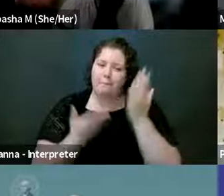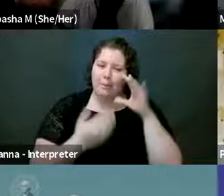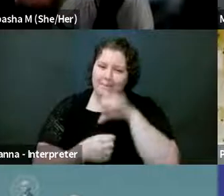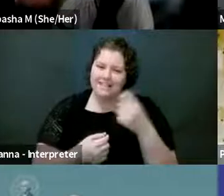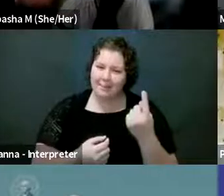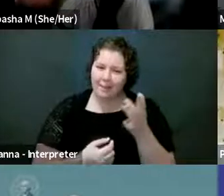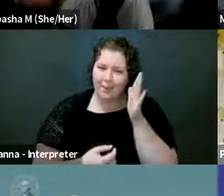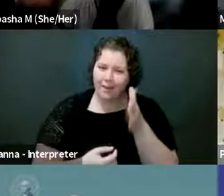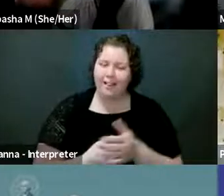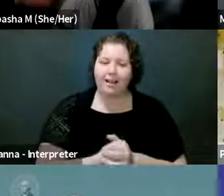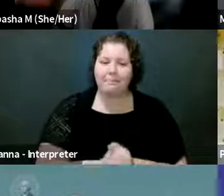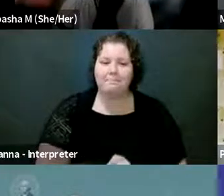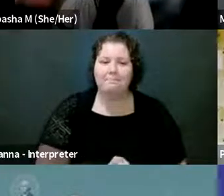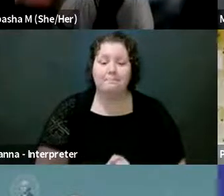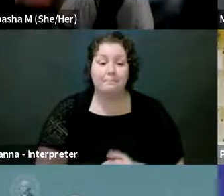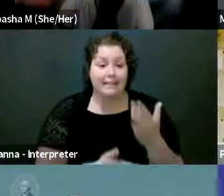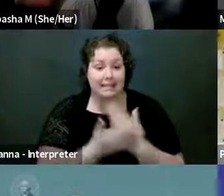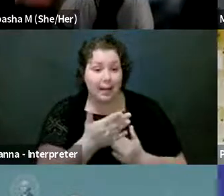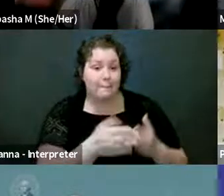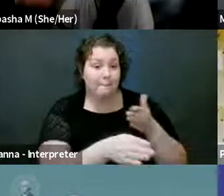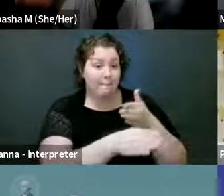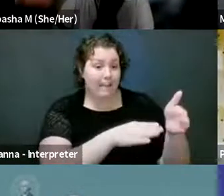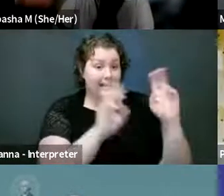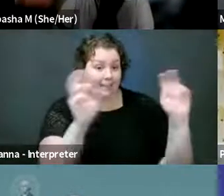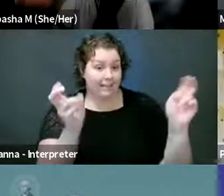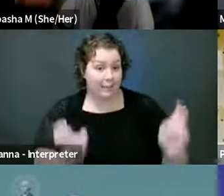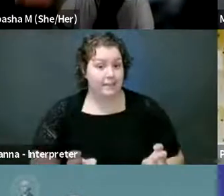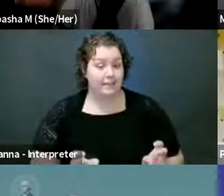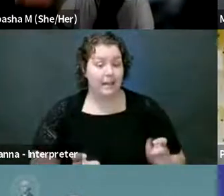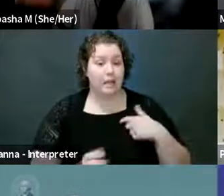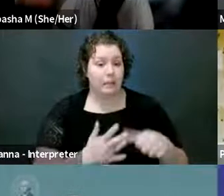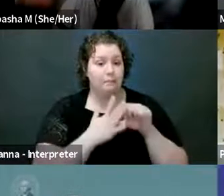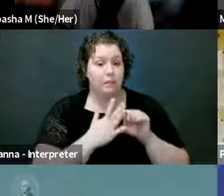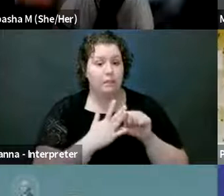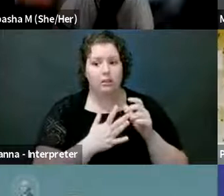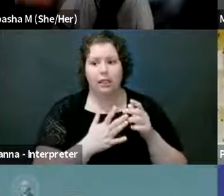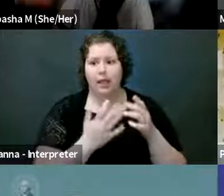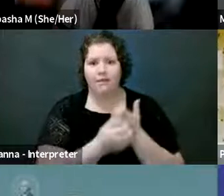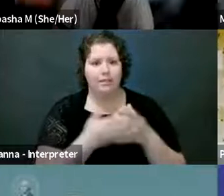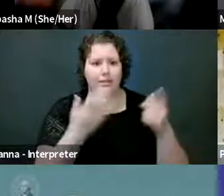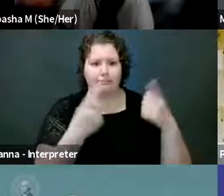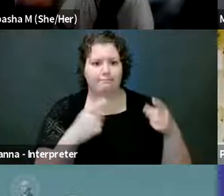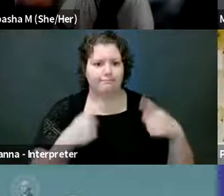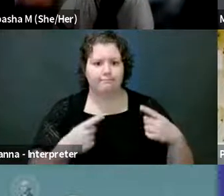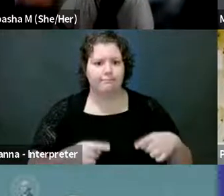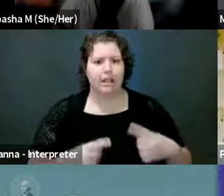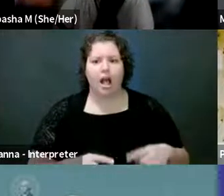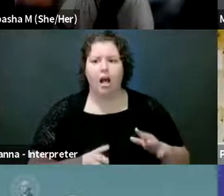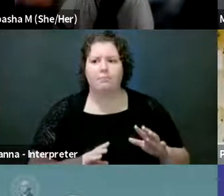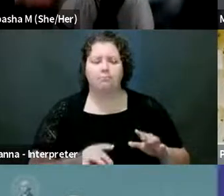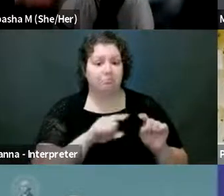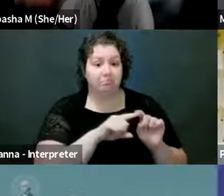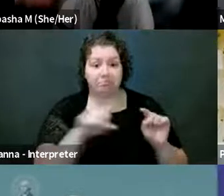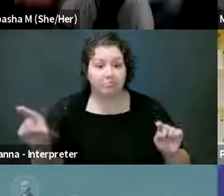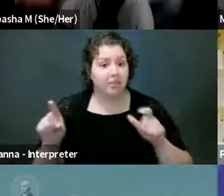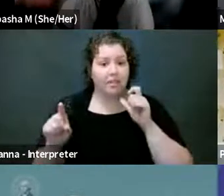were impressed by the amount of work that went into kind of pulling lots of stuff together, and that what didn't seem shocking to them, like it seemed